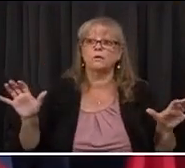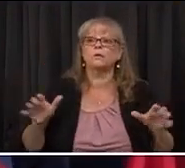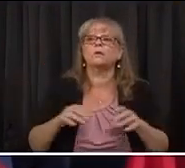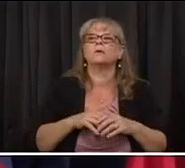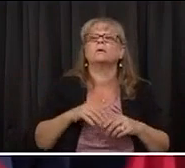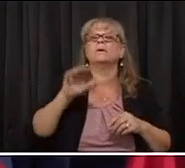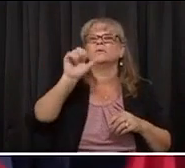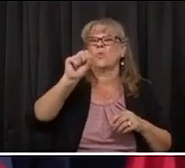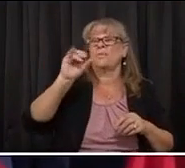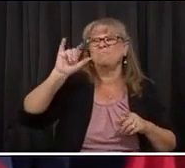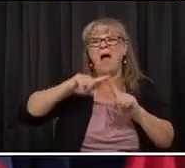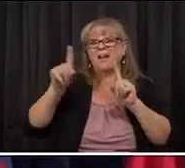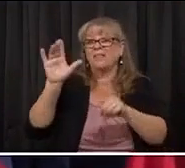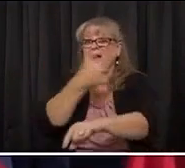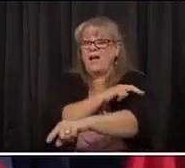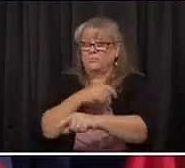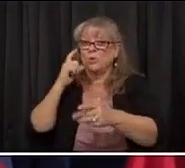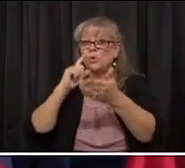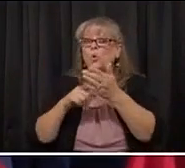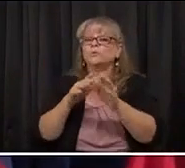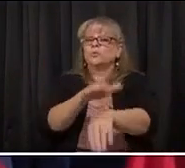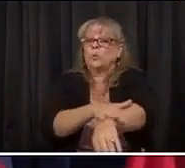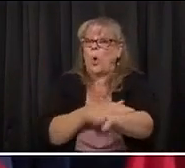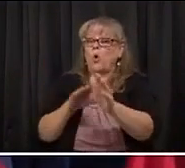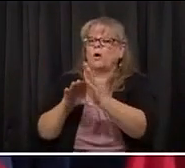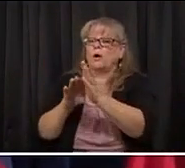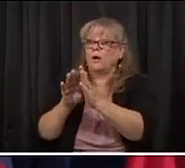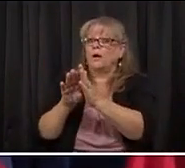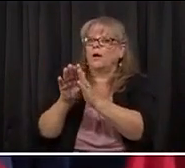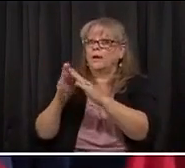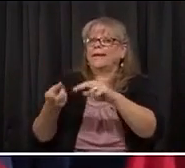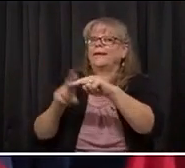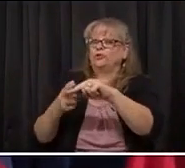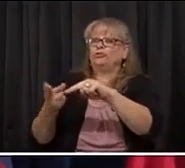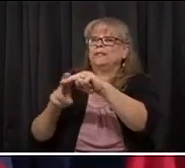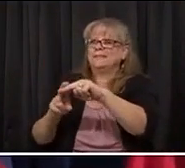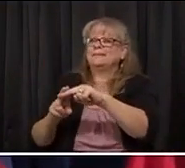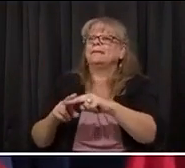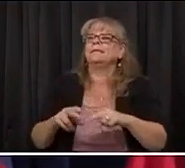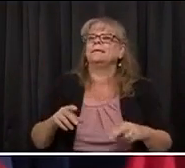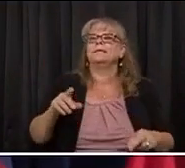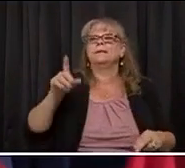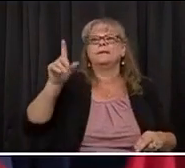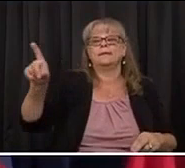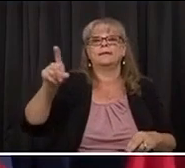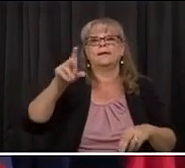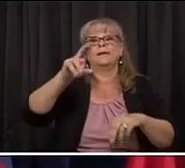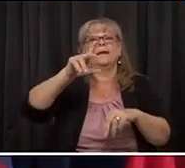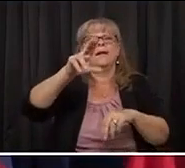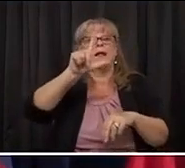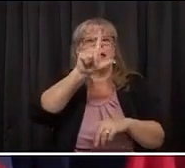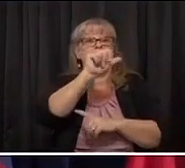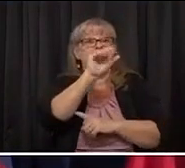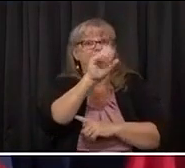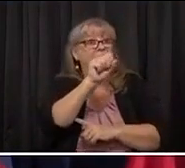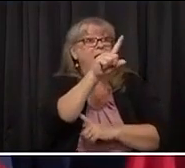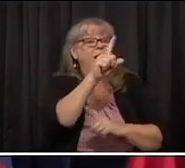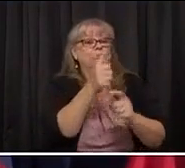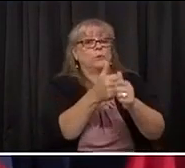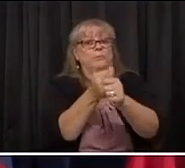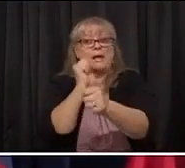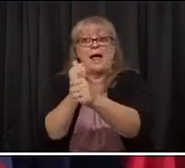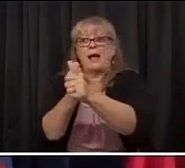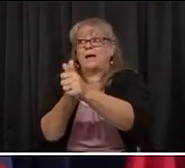testing. The backlog on the national labs because of the hotspots has led us to take a far more active role in